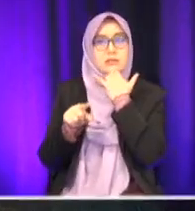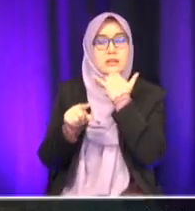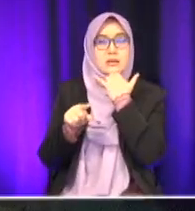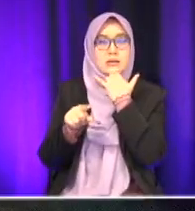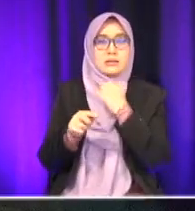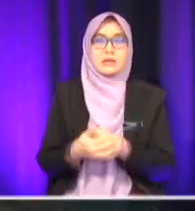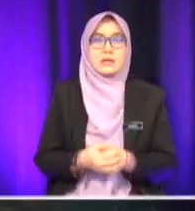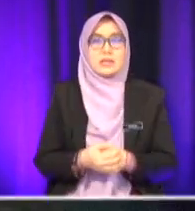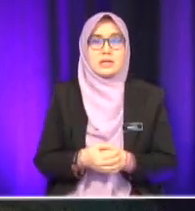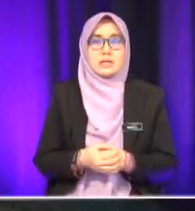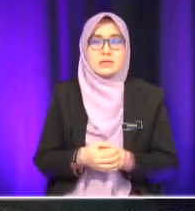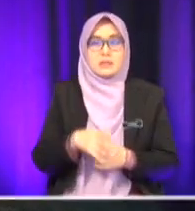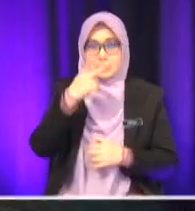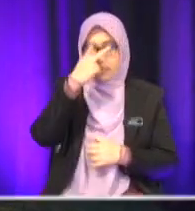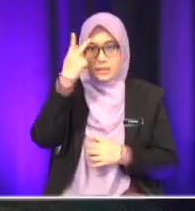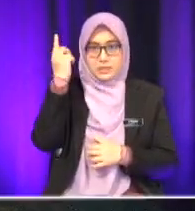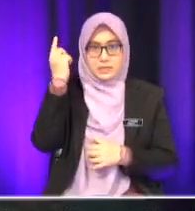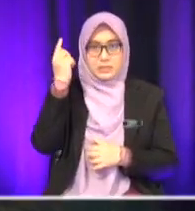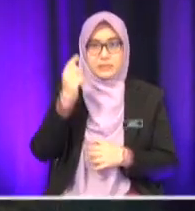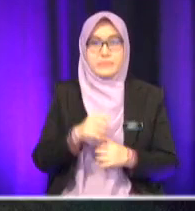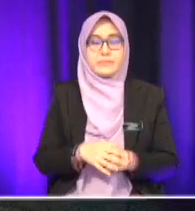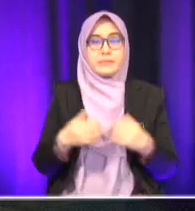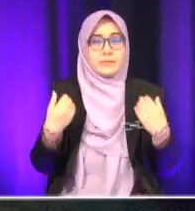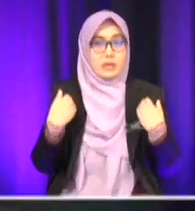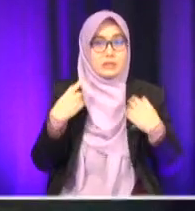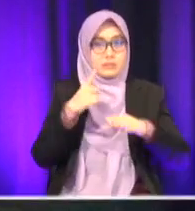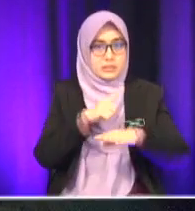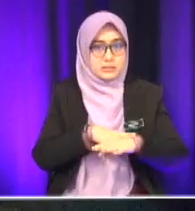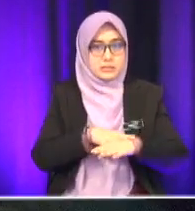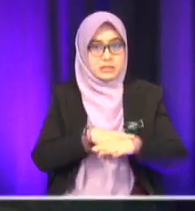sometimes there are slight differences, okay? Slight